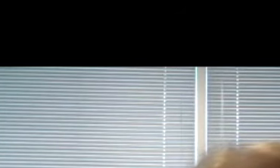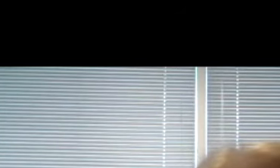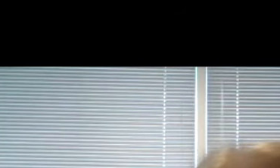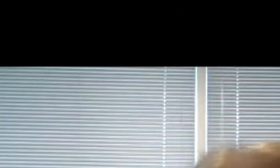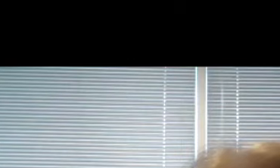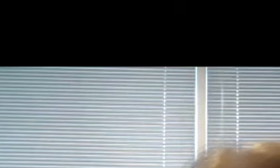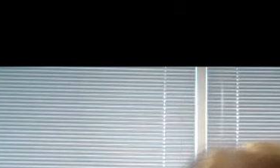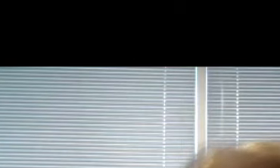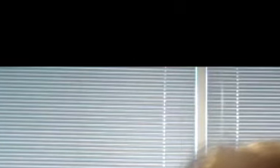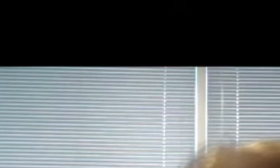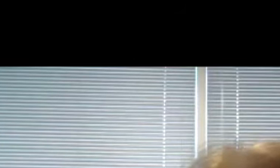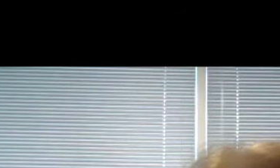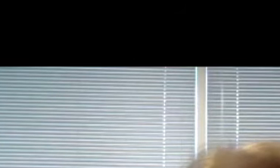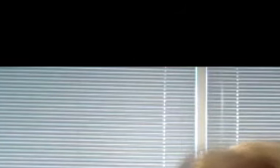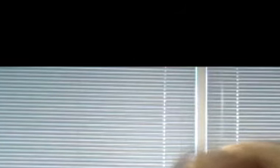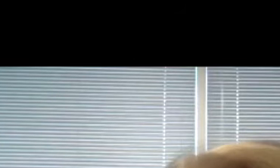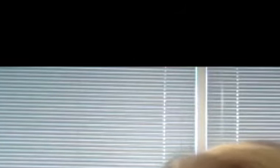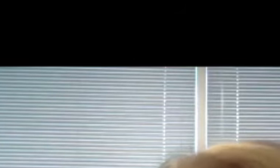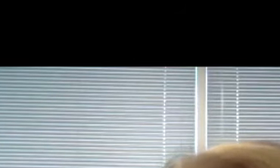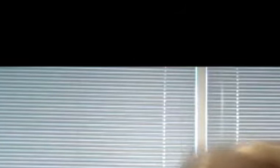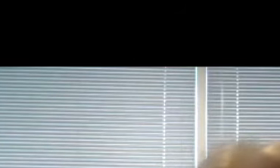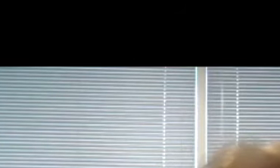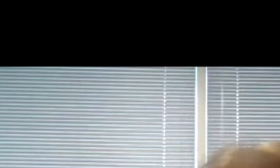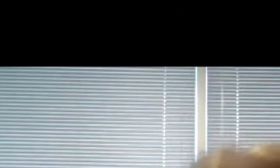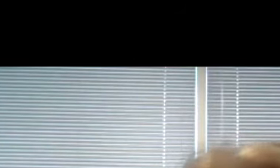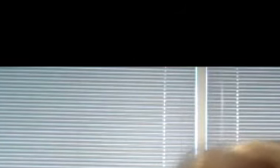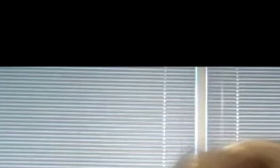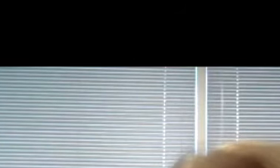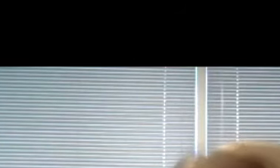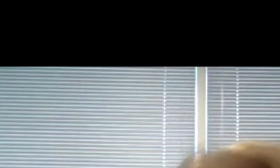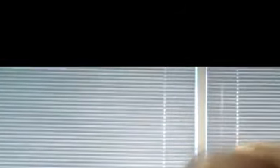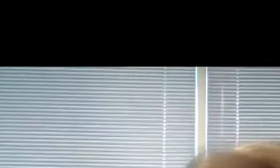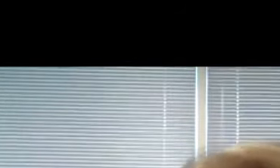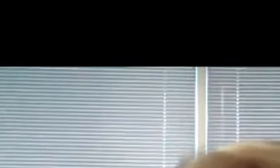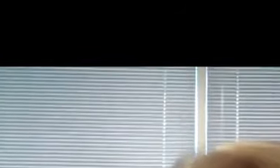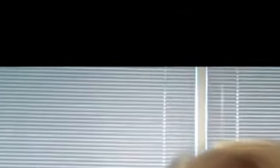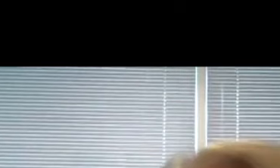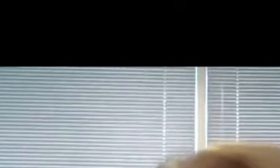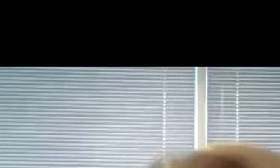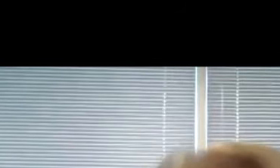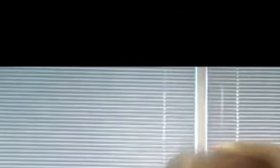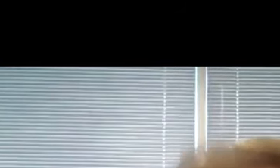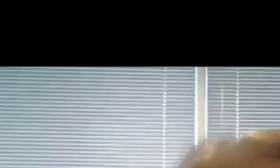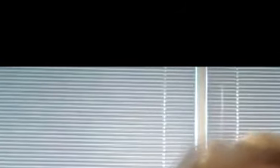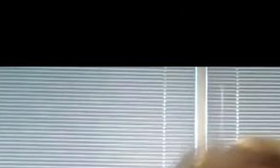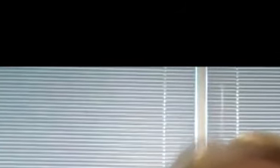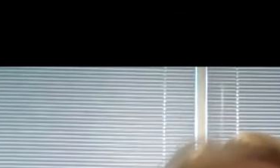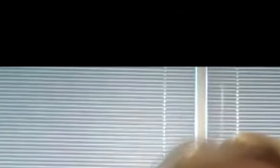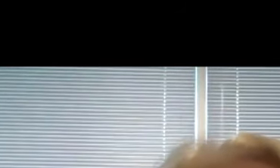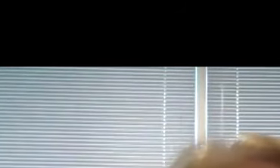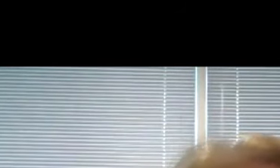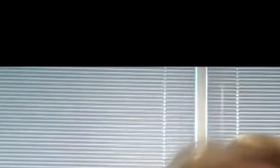then we have at least one more cohort that we're going to work with in another year. There was also a question, who